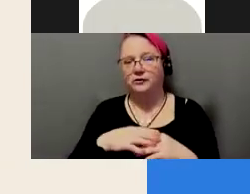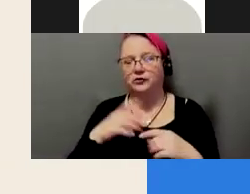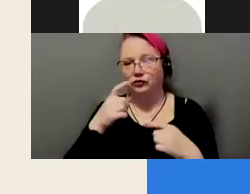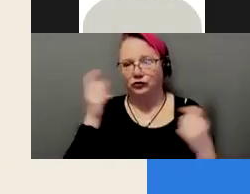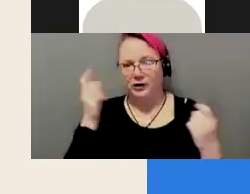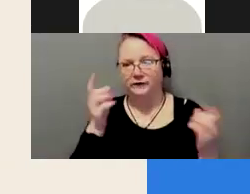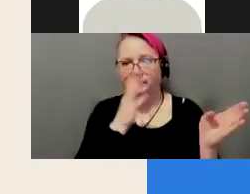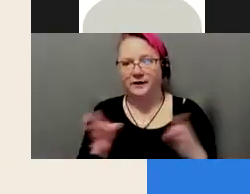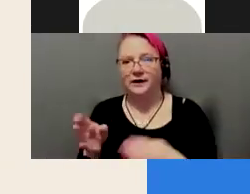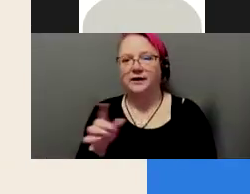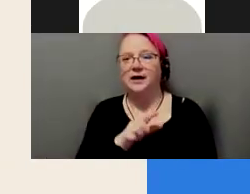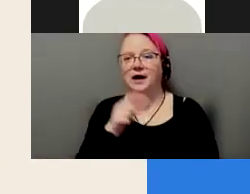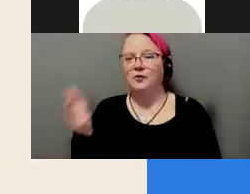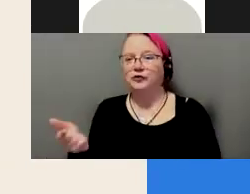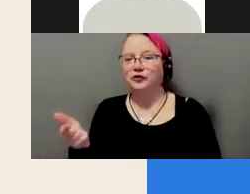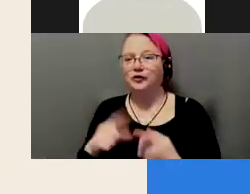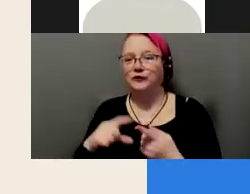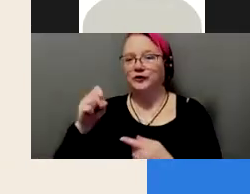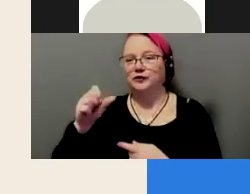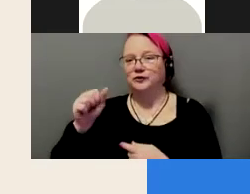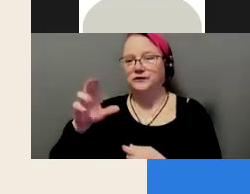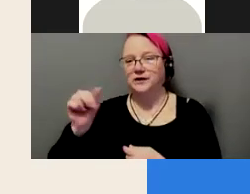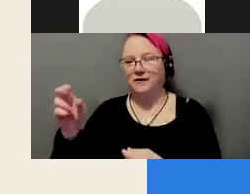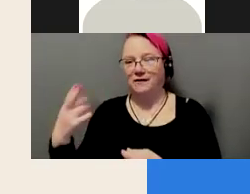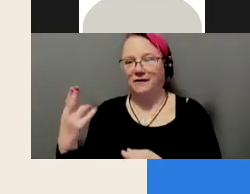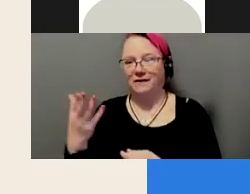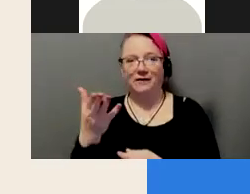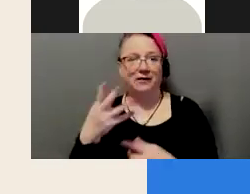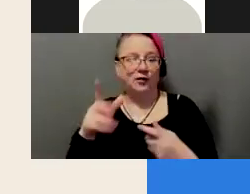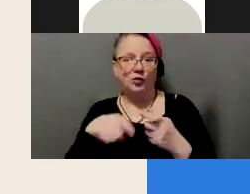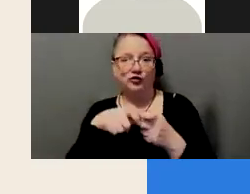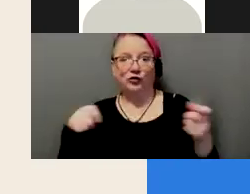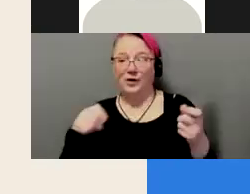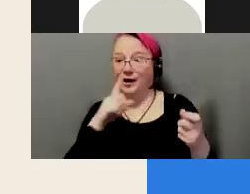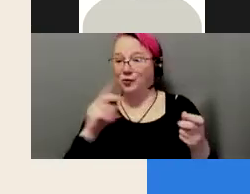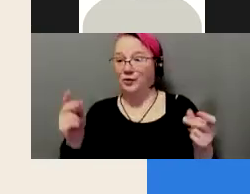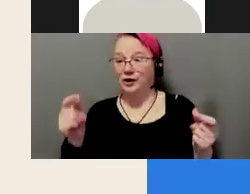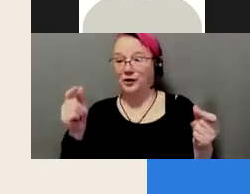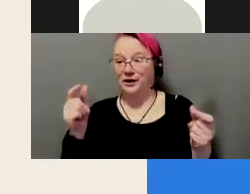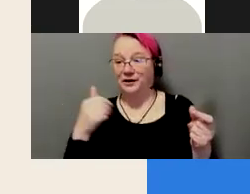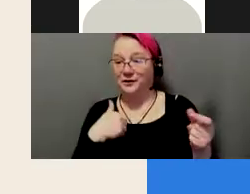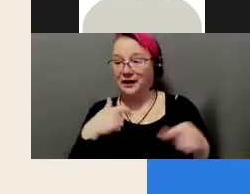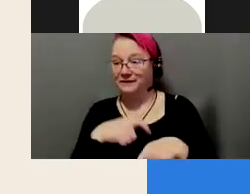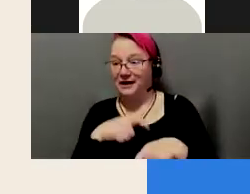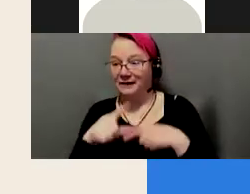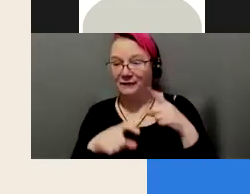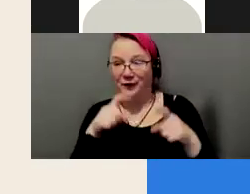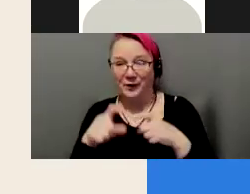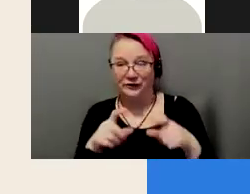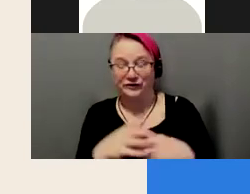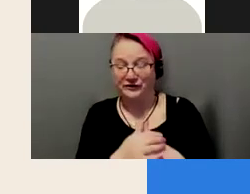And I will turn it over to Sarah. I'm going to wrap up really quickly here so we have time for